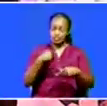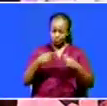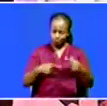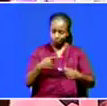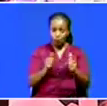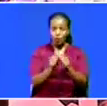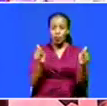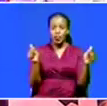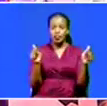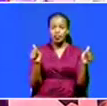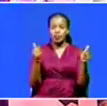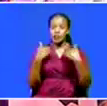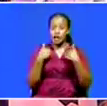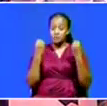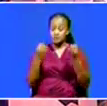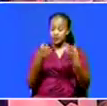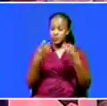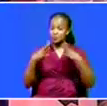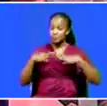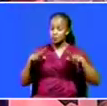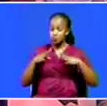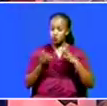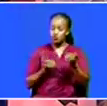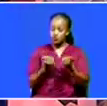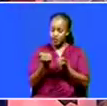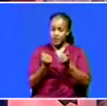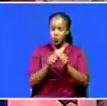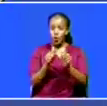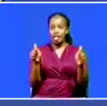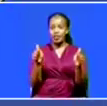It's a lot of people now driving pretty well.